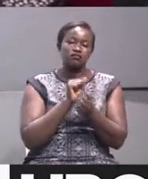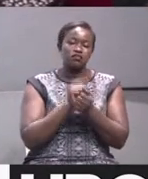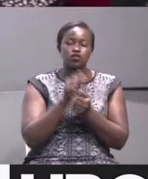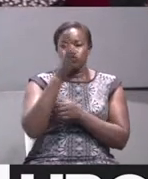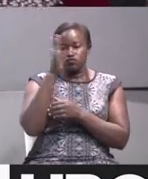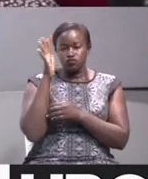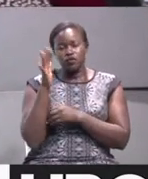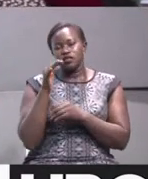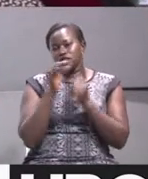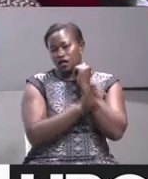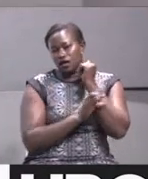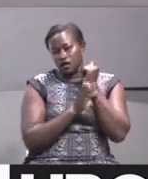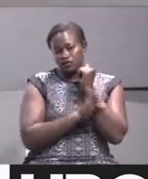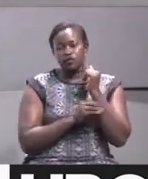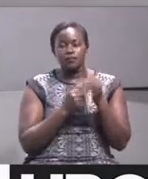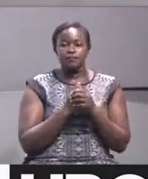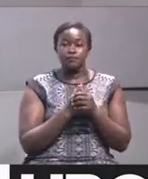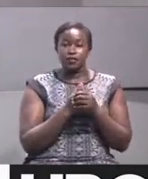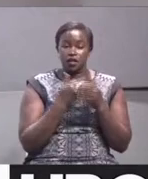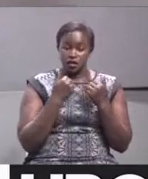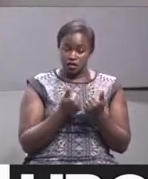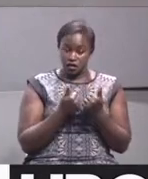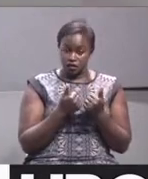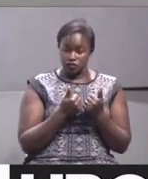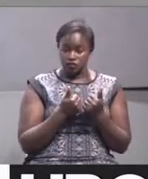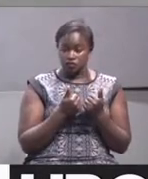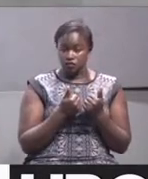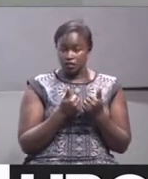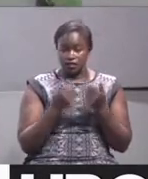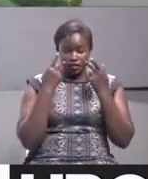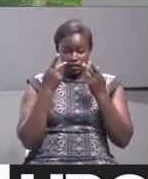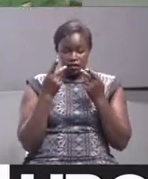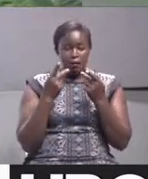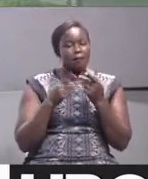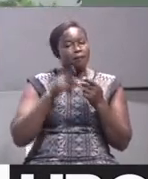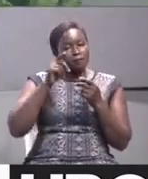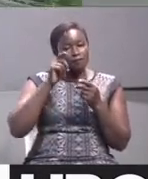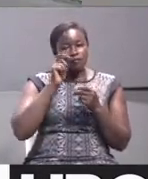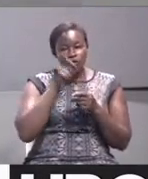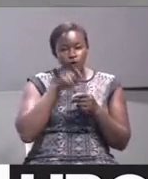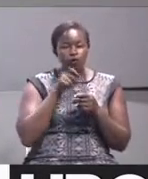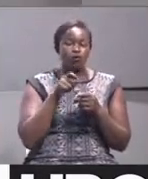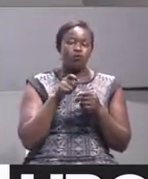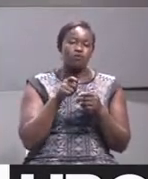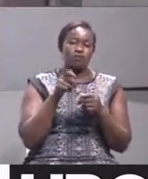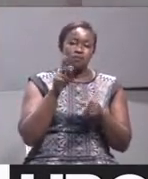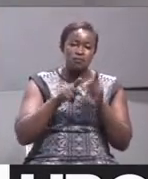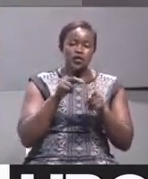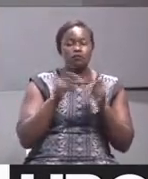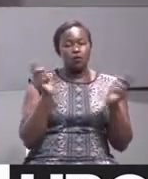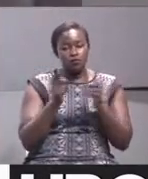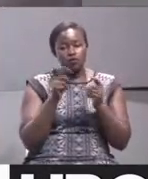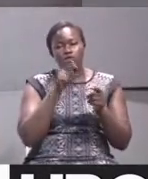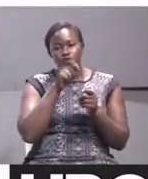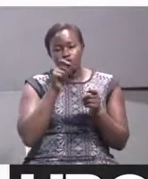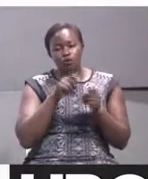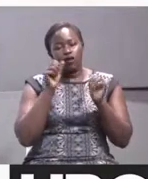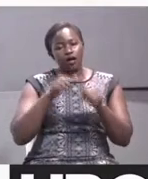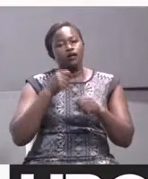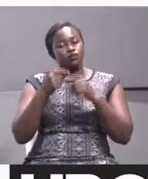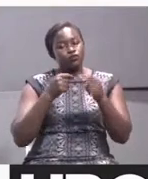Management Project Jagwe, Tony Raymond says, Msingi poultry farmers can use solar dryers and biodigesters to prevent air